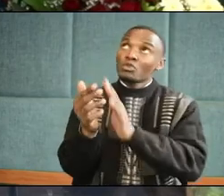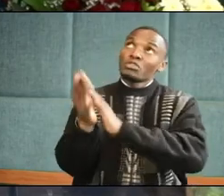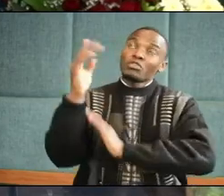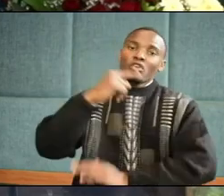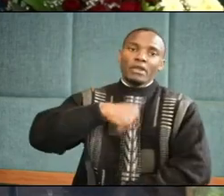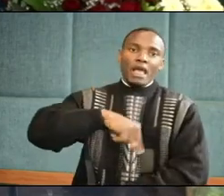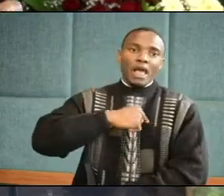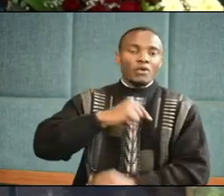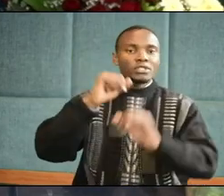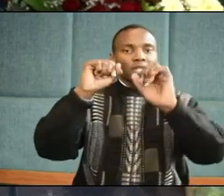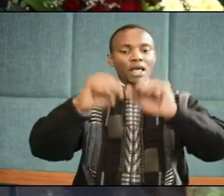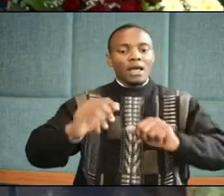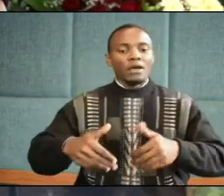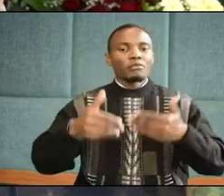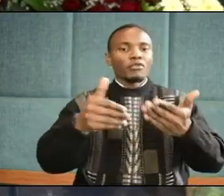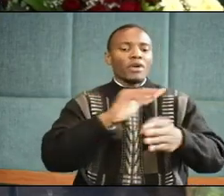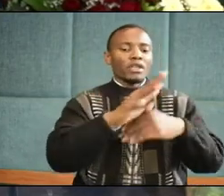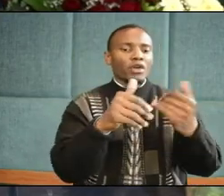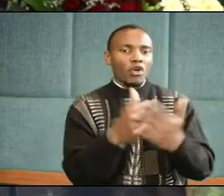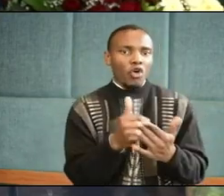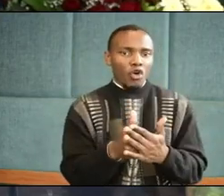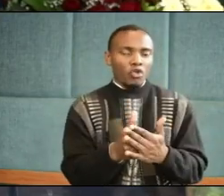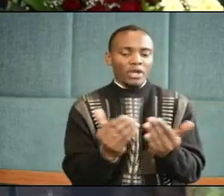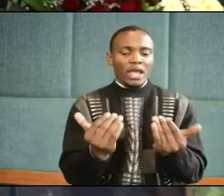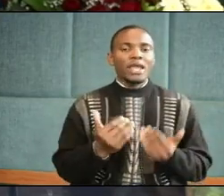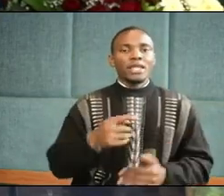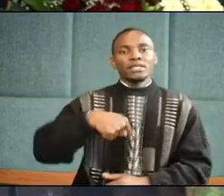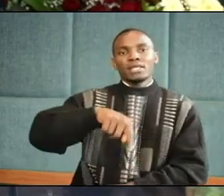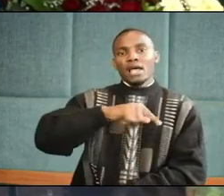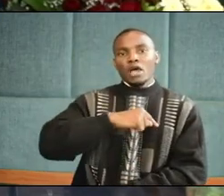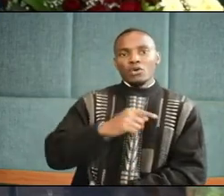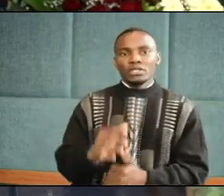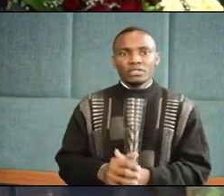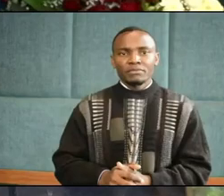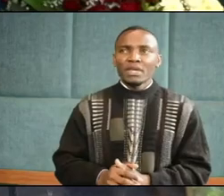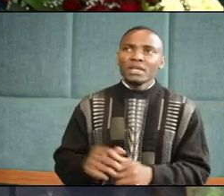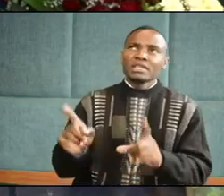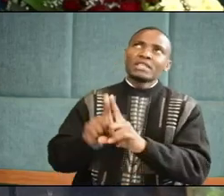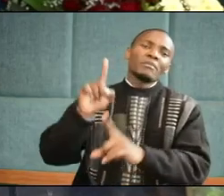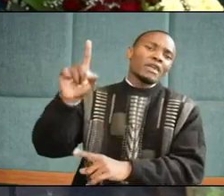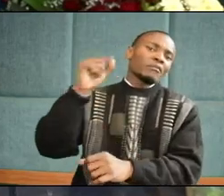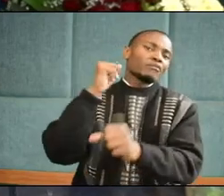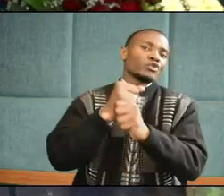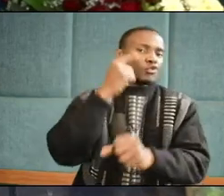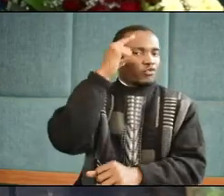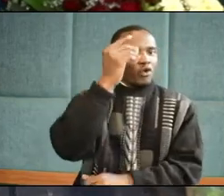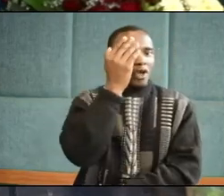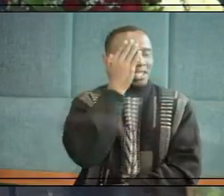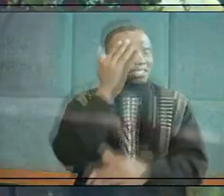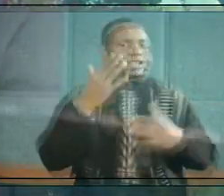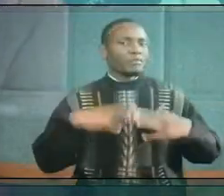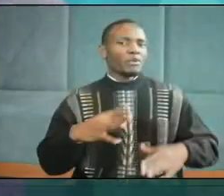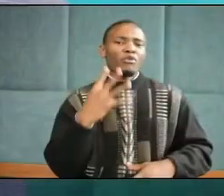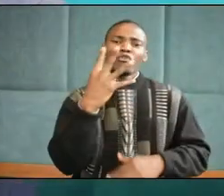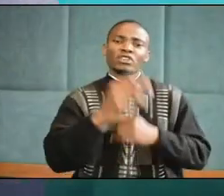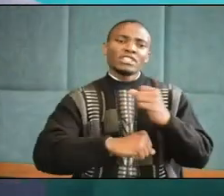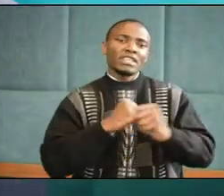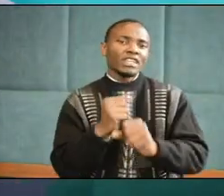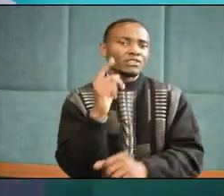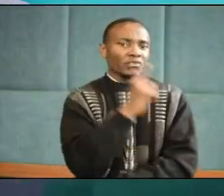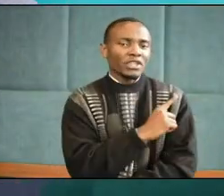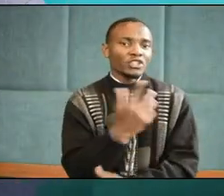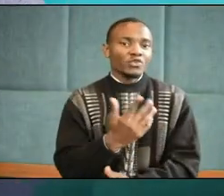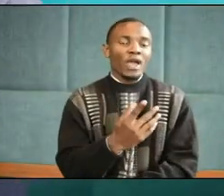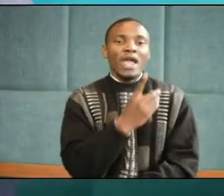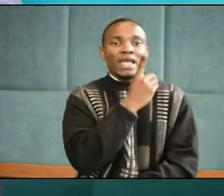is able to provide all our needs. He did it for Israel for 40 years in